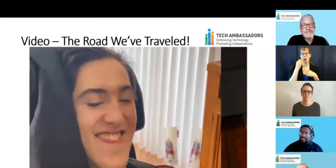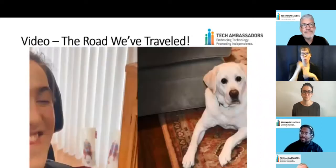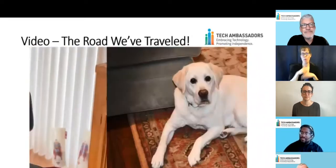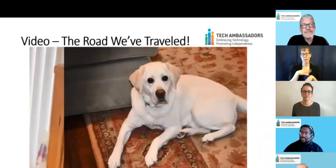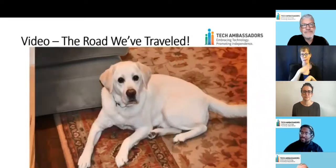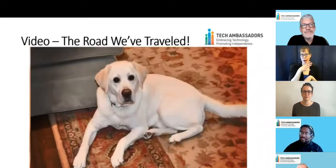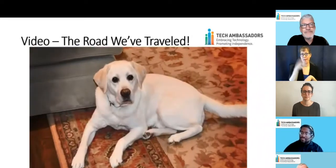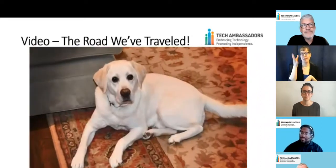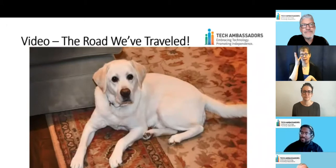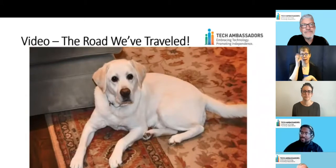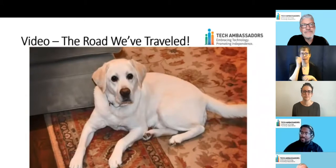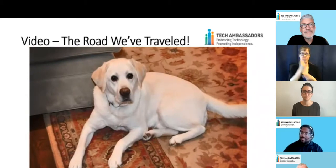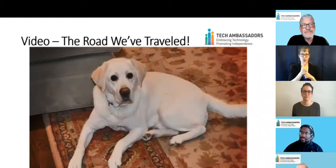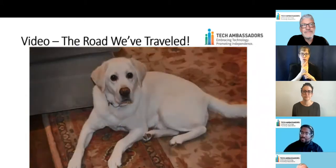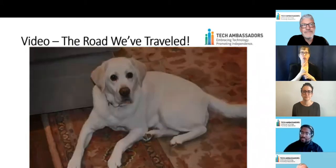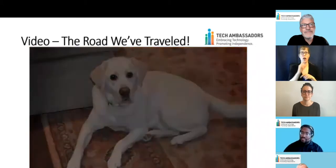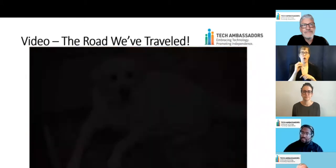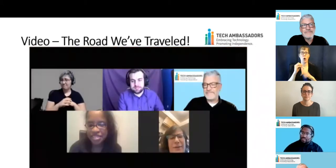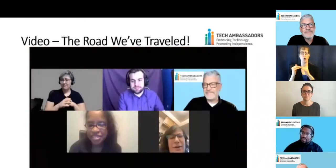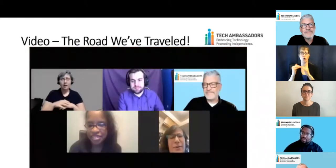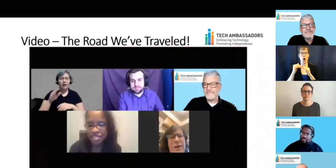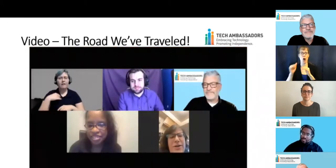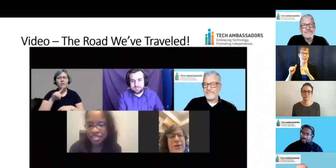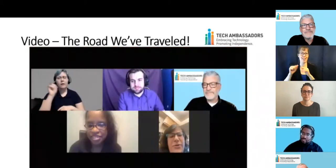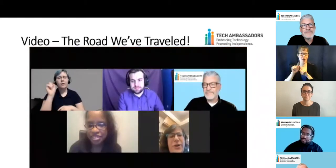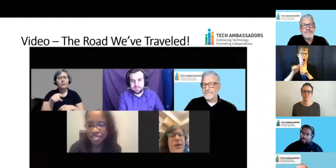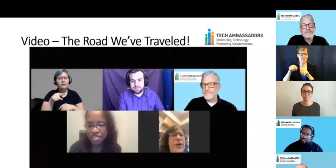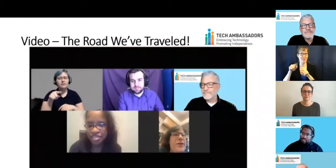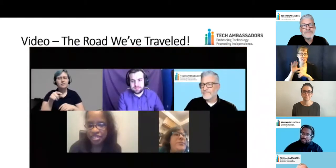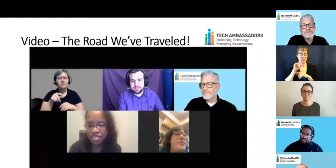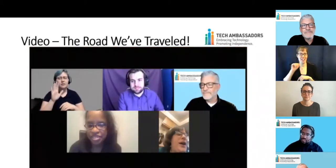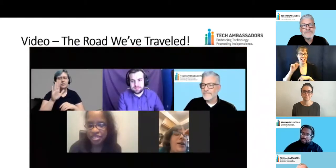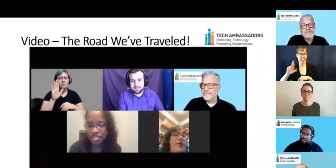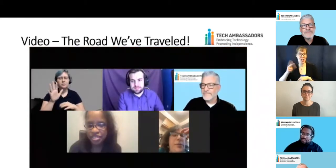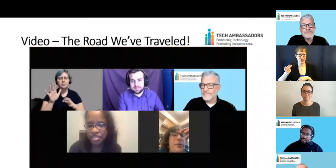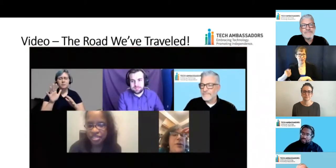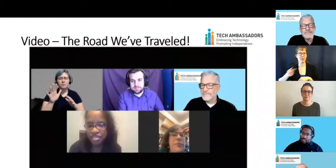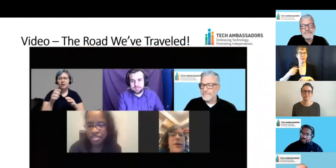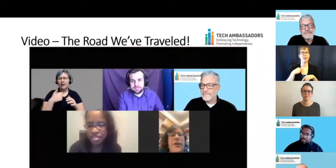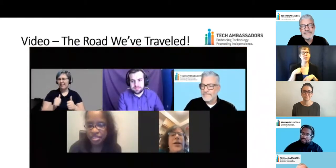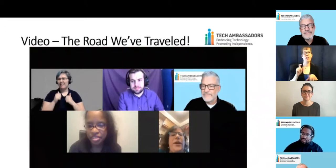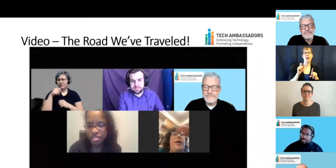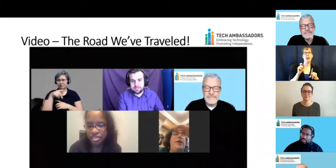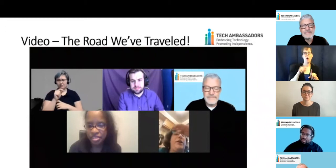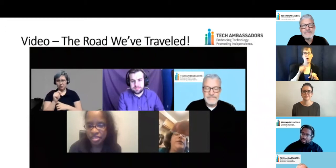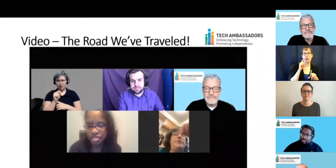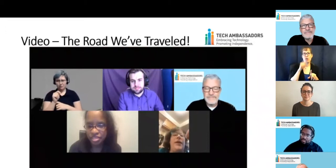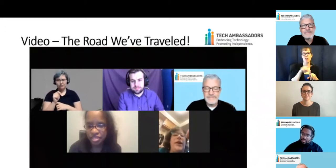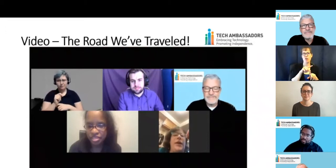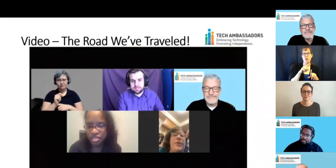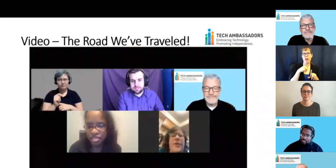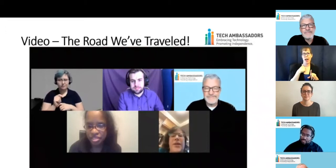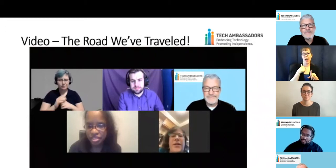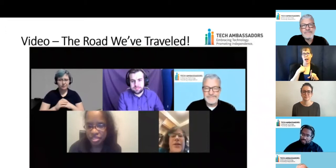sister, and co-star of this video, Anchor. I have a question for your, um, I live in an apartment, and, um,